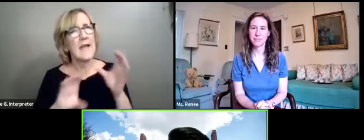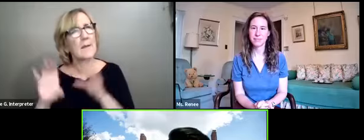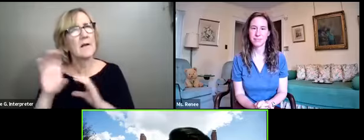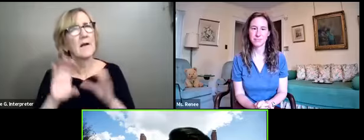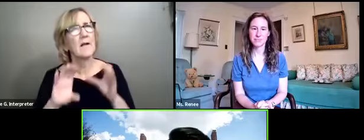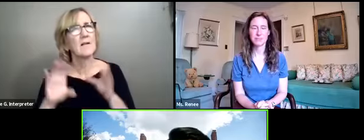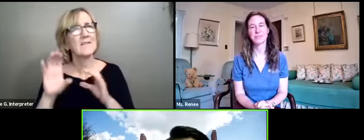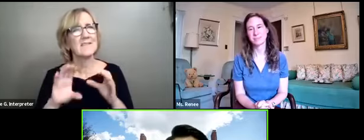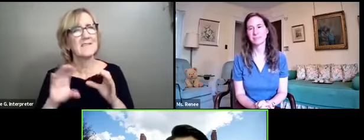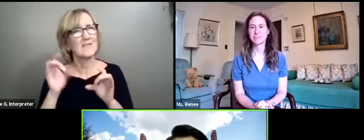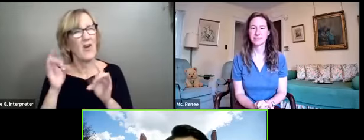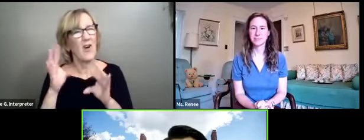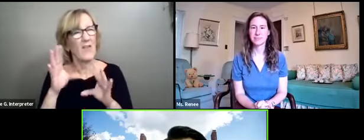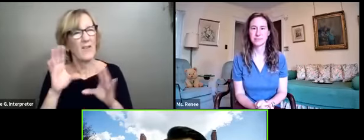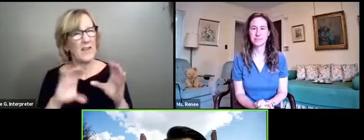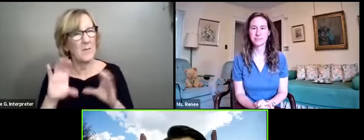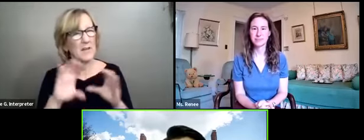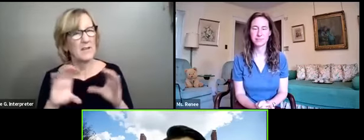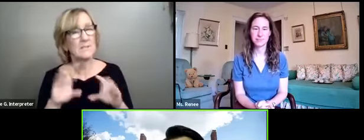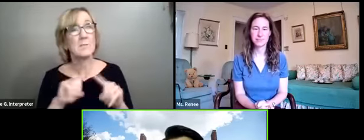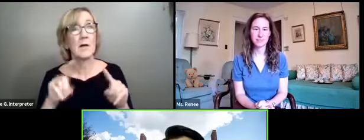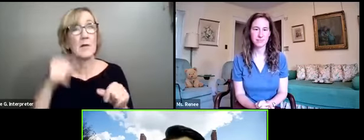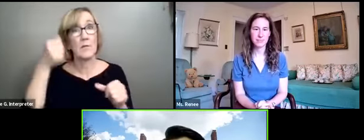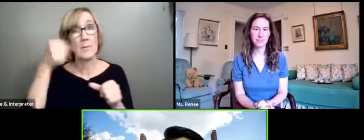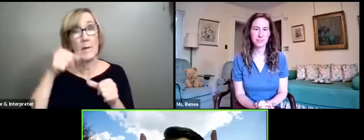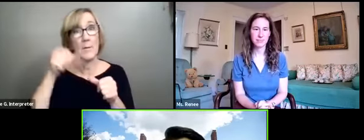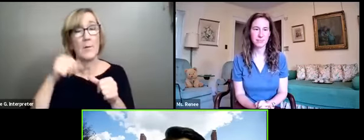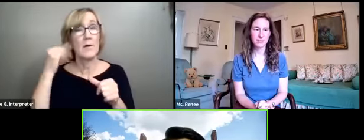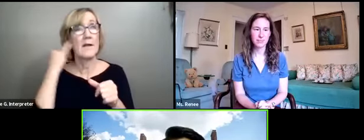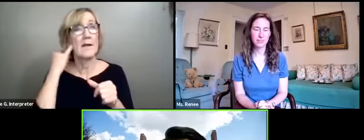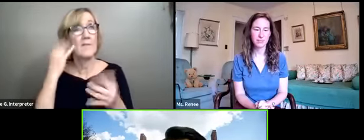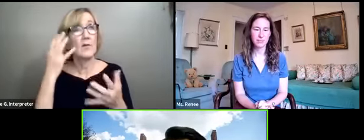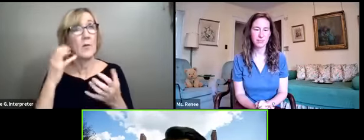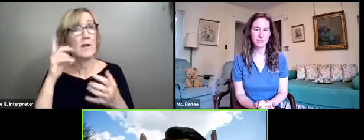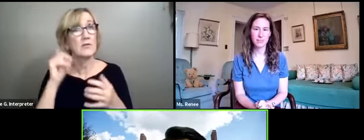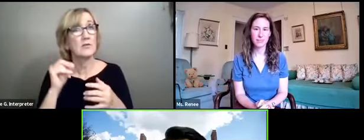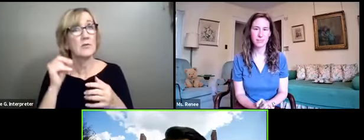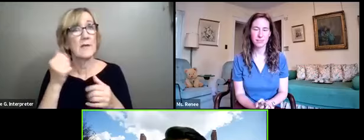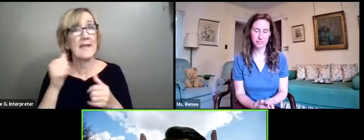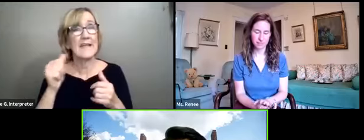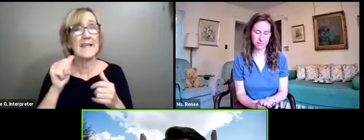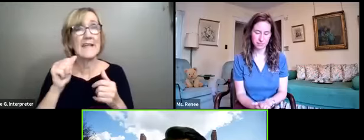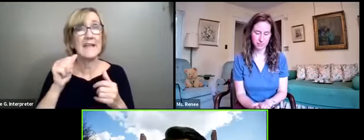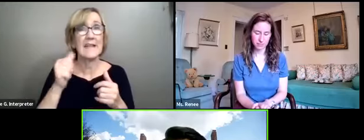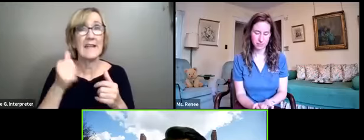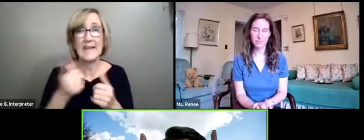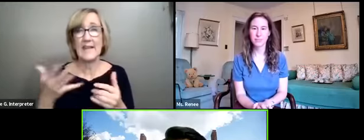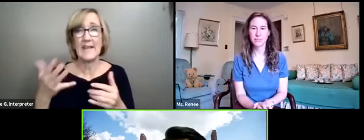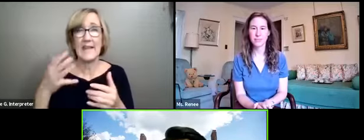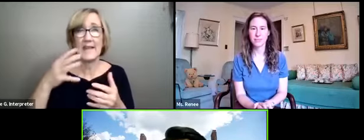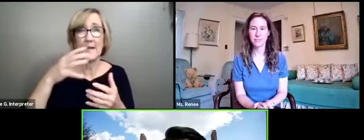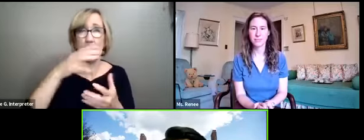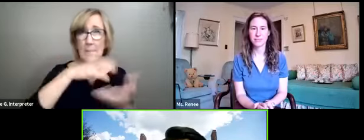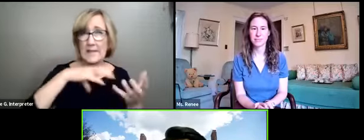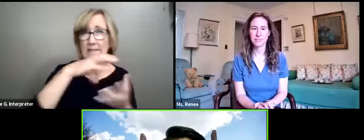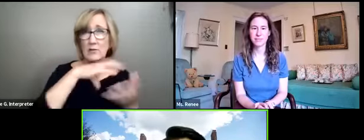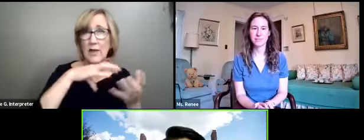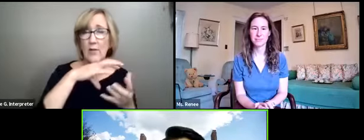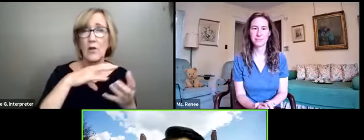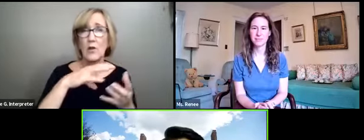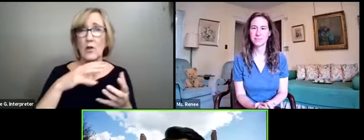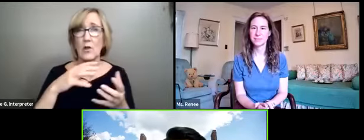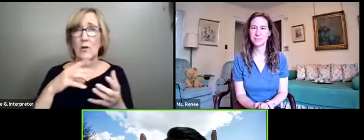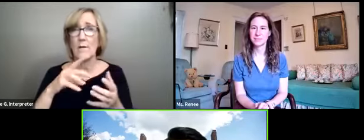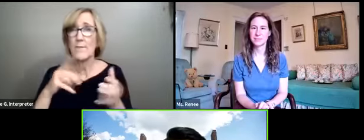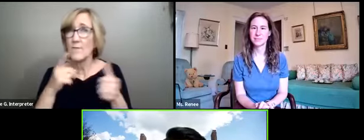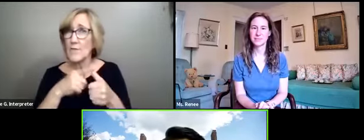nasty chemicals in them. But remember, if you're going to do any sort of combining of anything, make sure you talk to your parents first. Don't